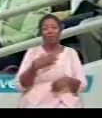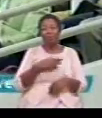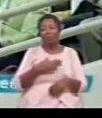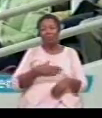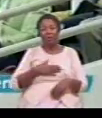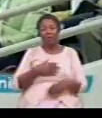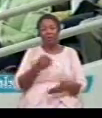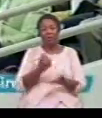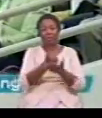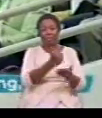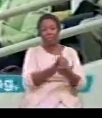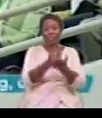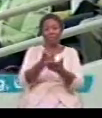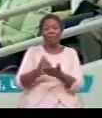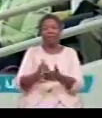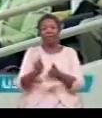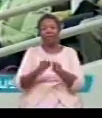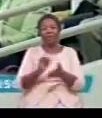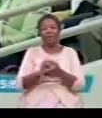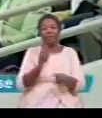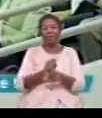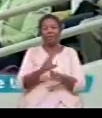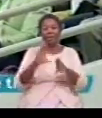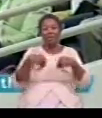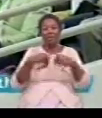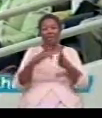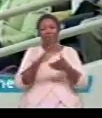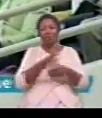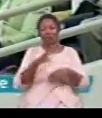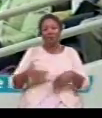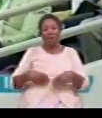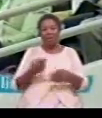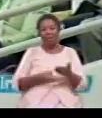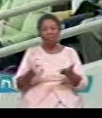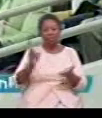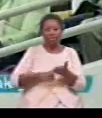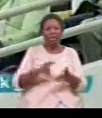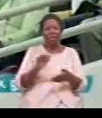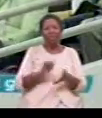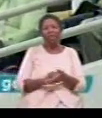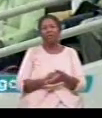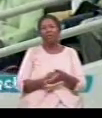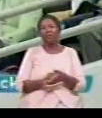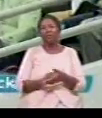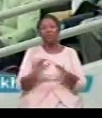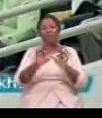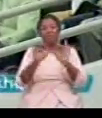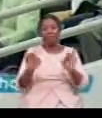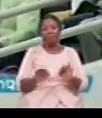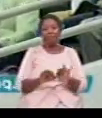Every detail should be filled carefully and correctly.